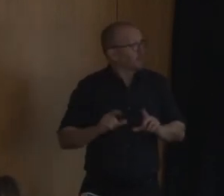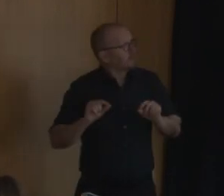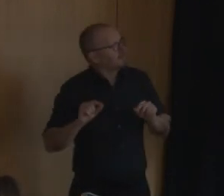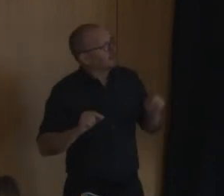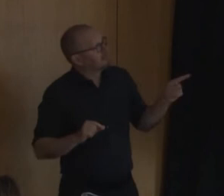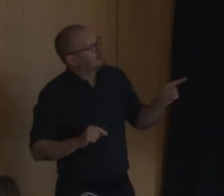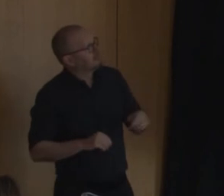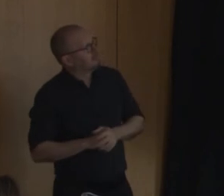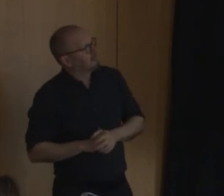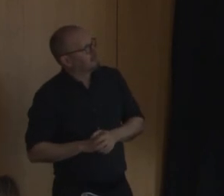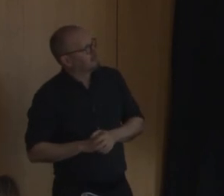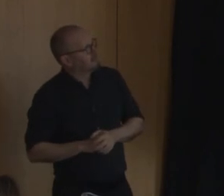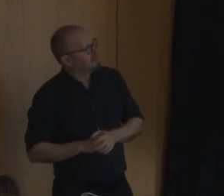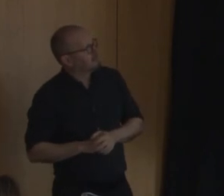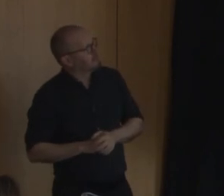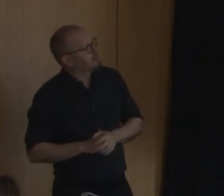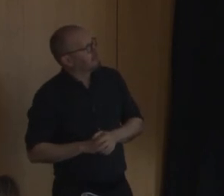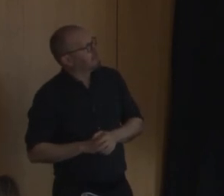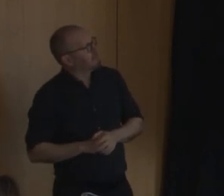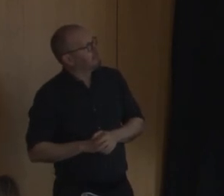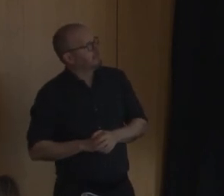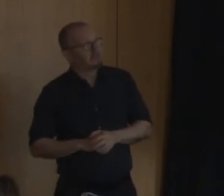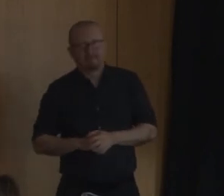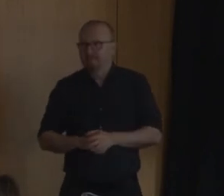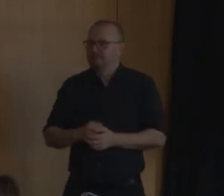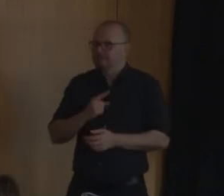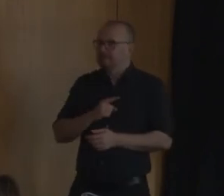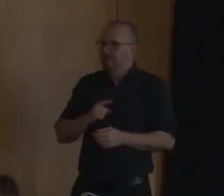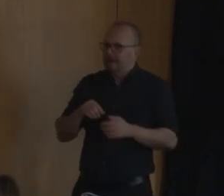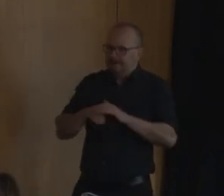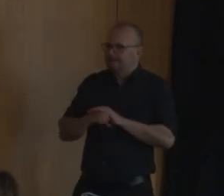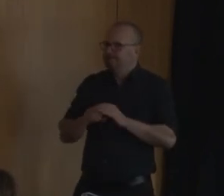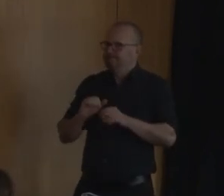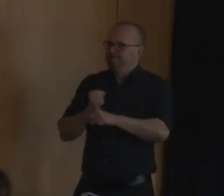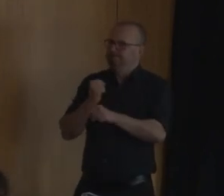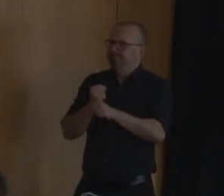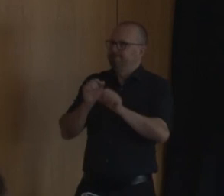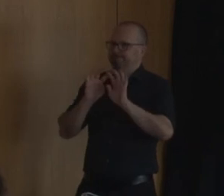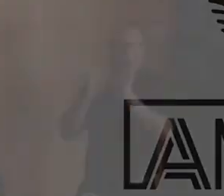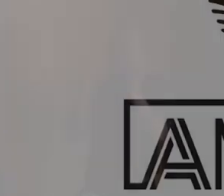right behind them, warming our nest. Full credit to everyone involved. Kia ora tātou.